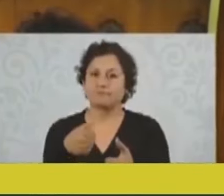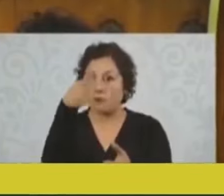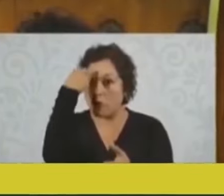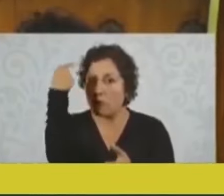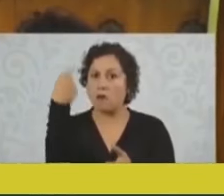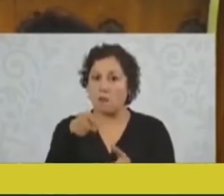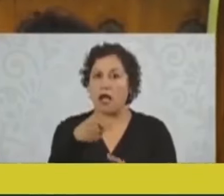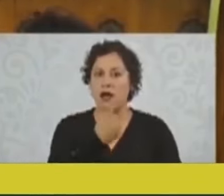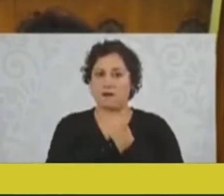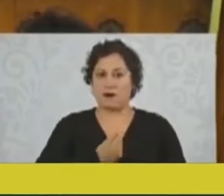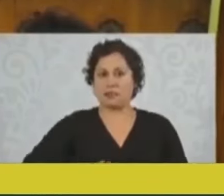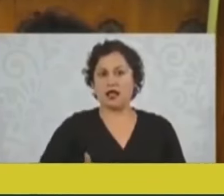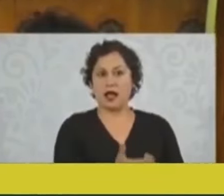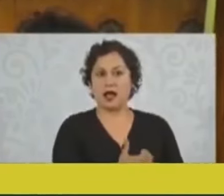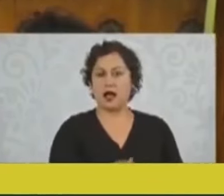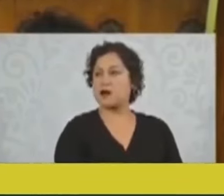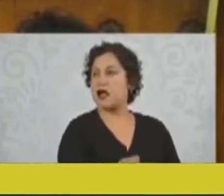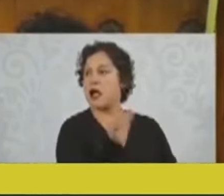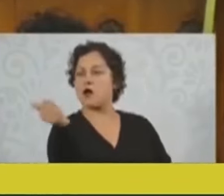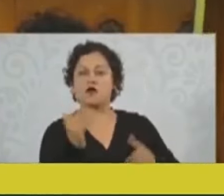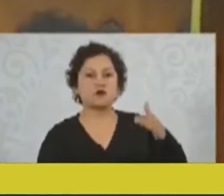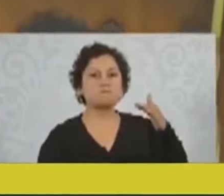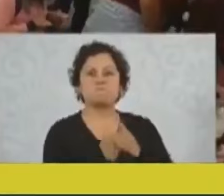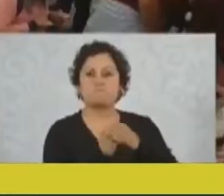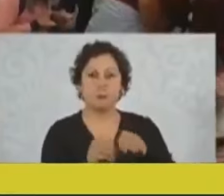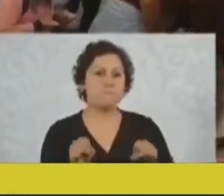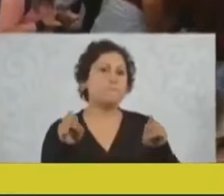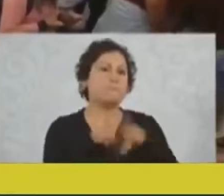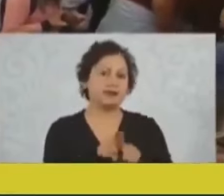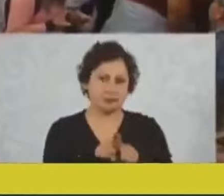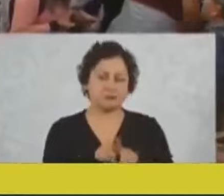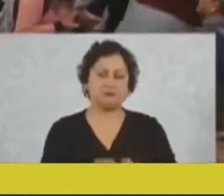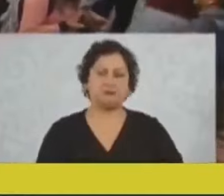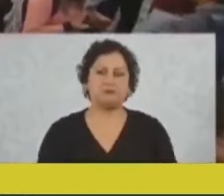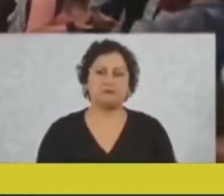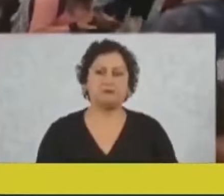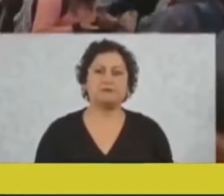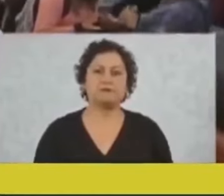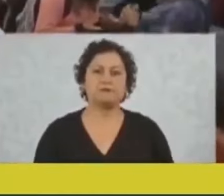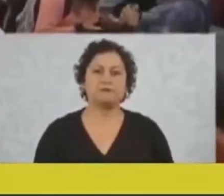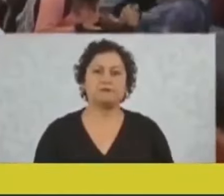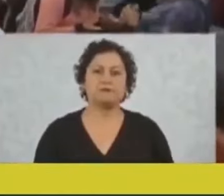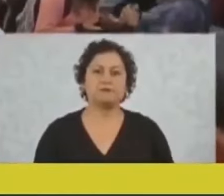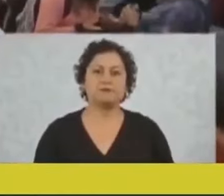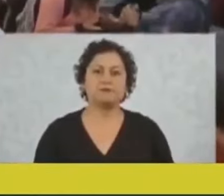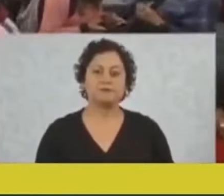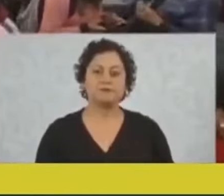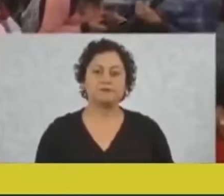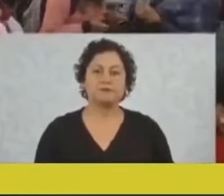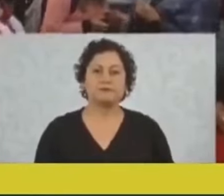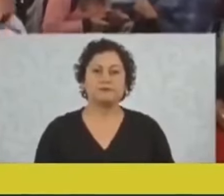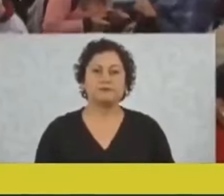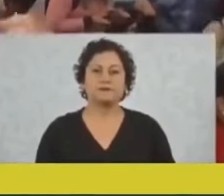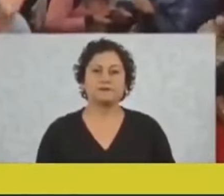senators so that nobody earns anything, earns more than the President of the Republic.